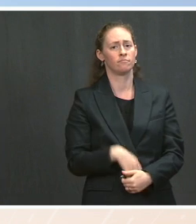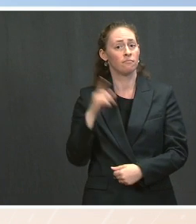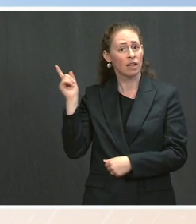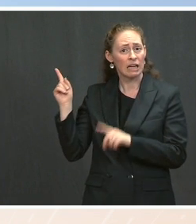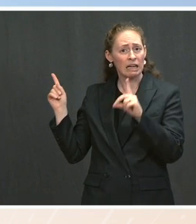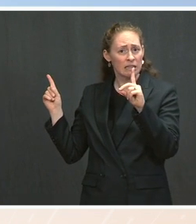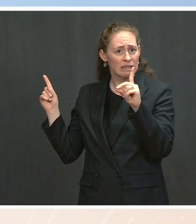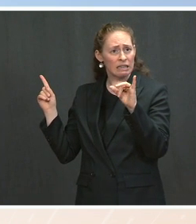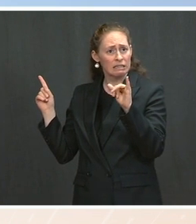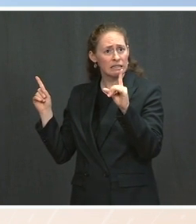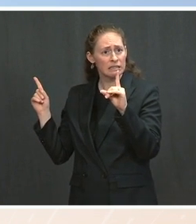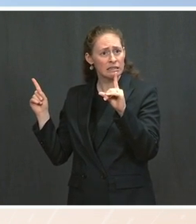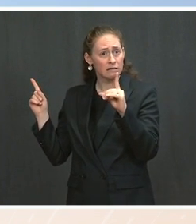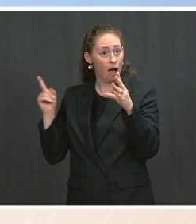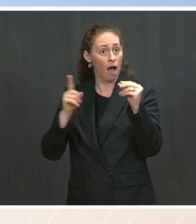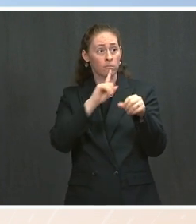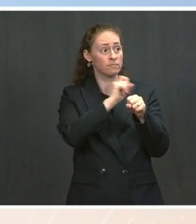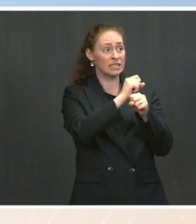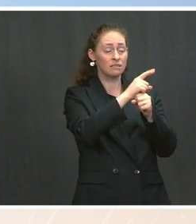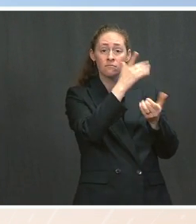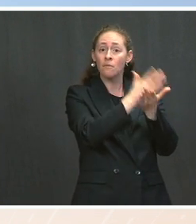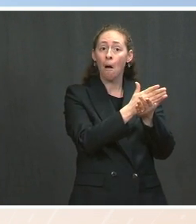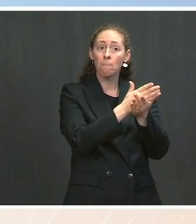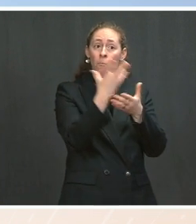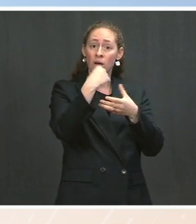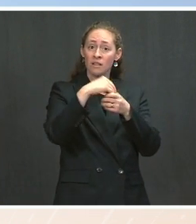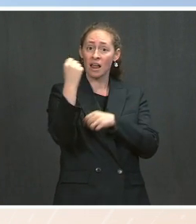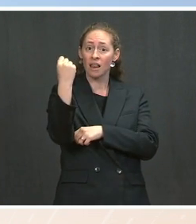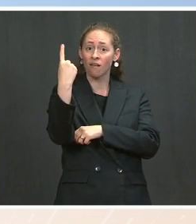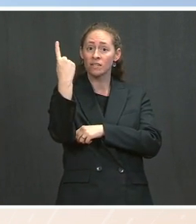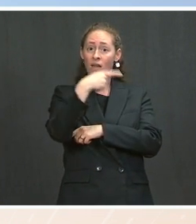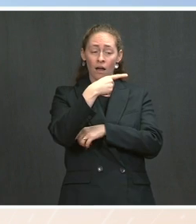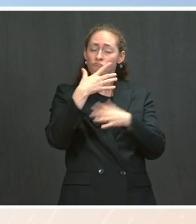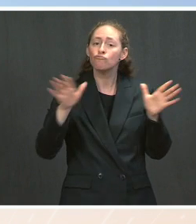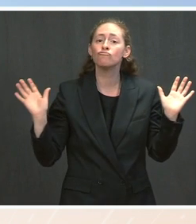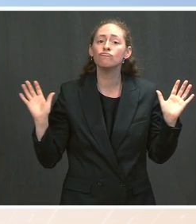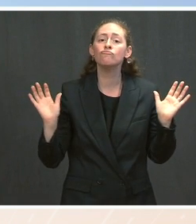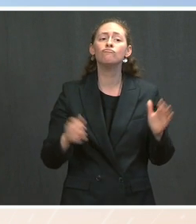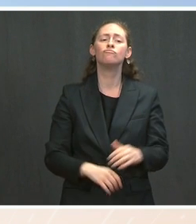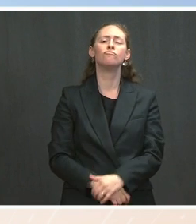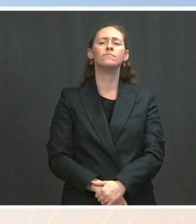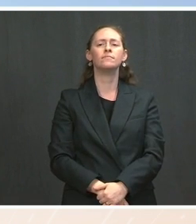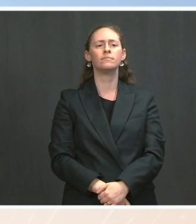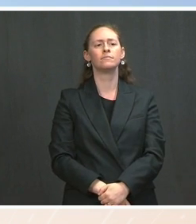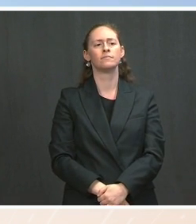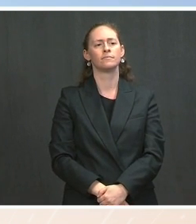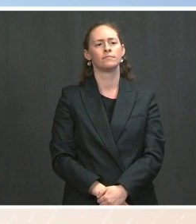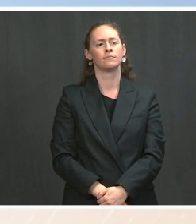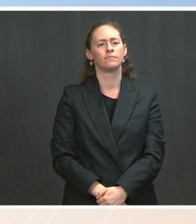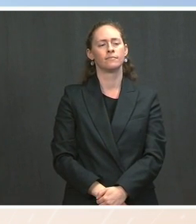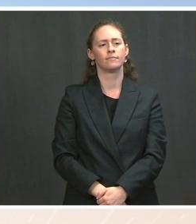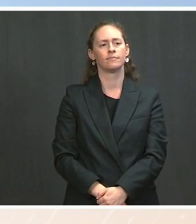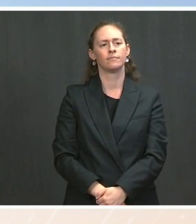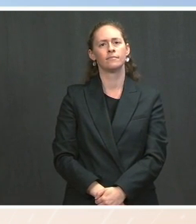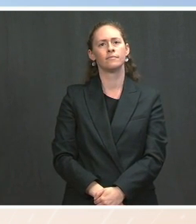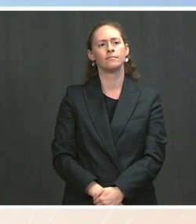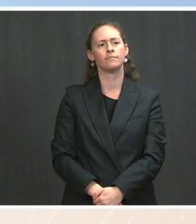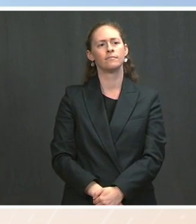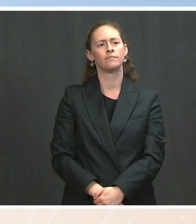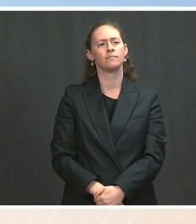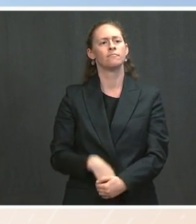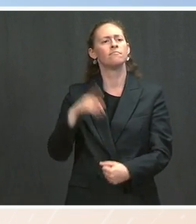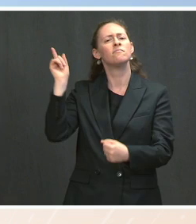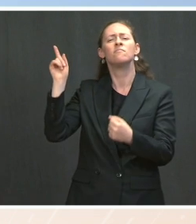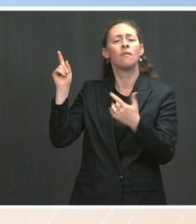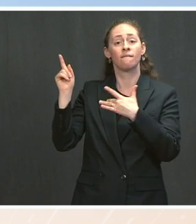11 days. And frankly, he resisted calls to take an alternative approach that, in his view, would have had an alternative outcome. So that's